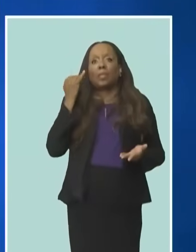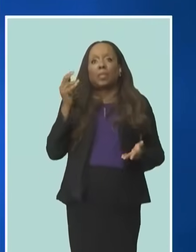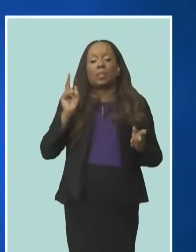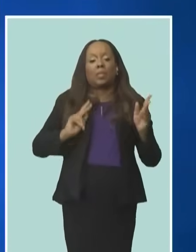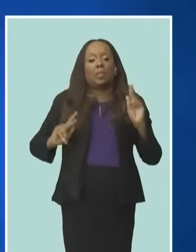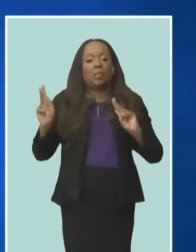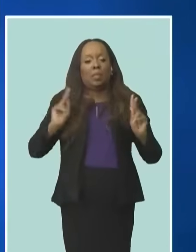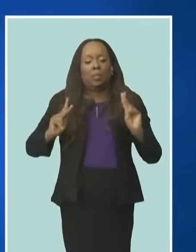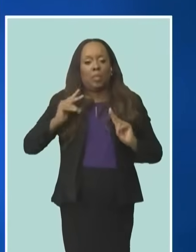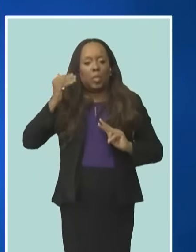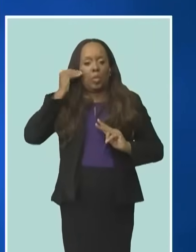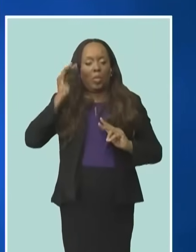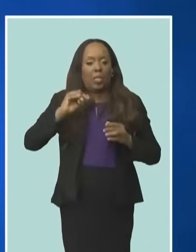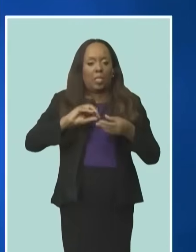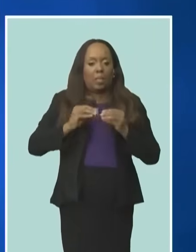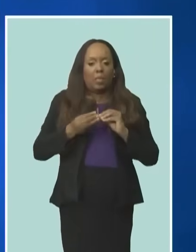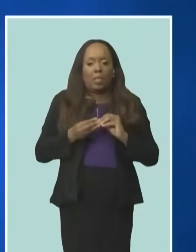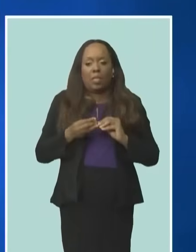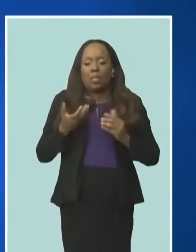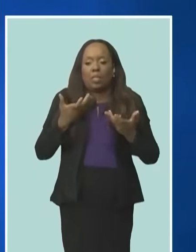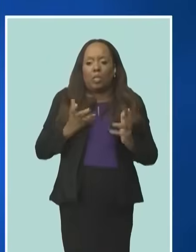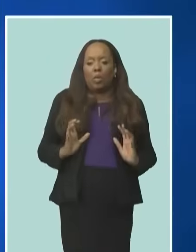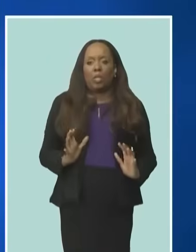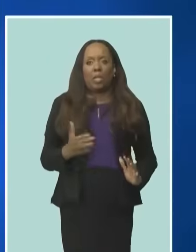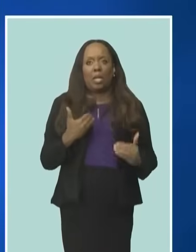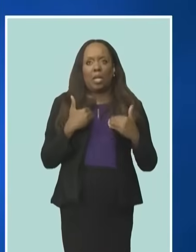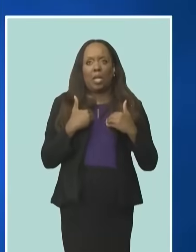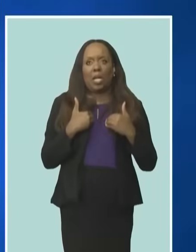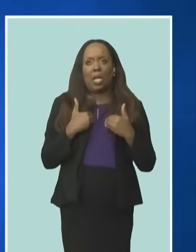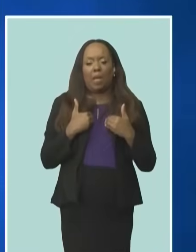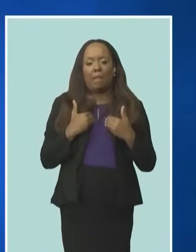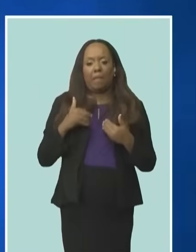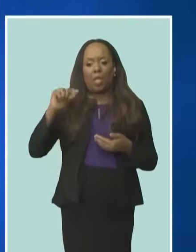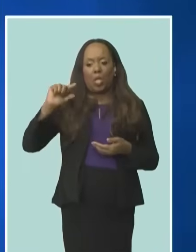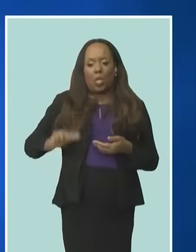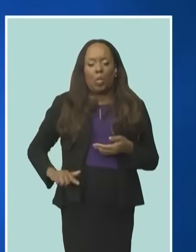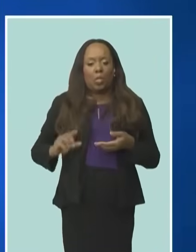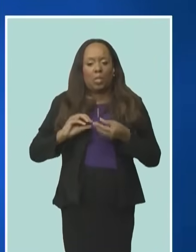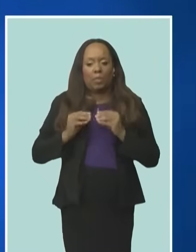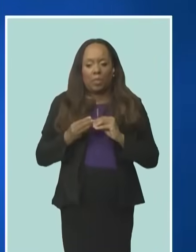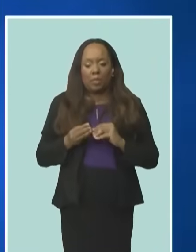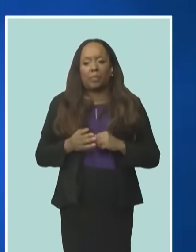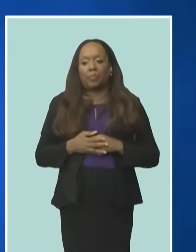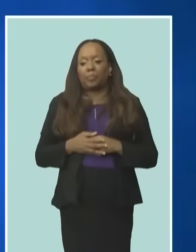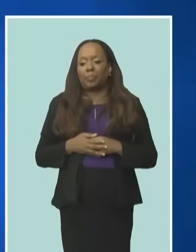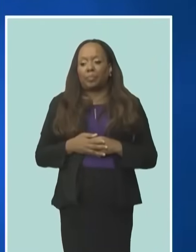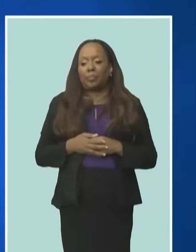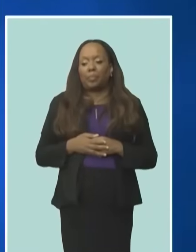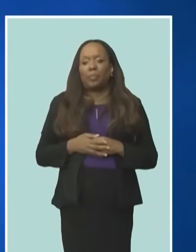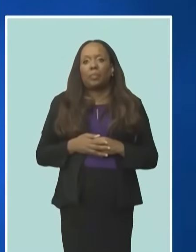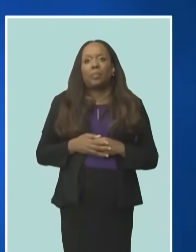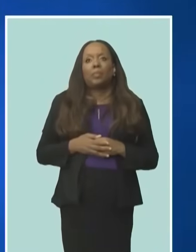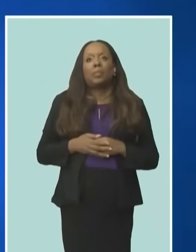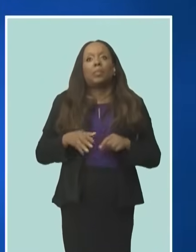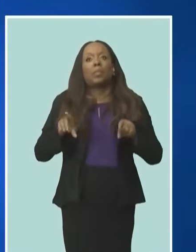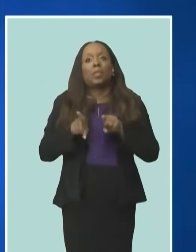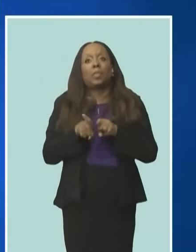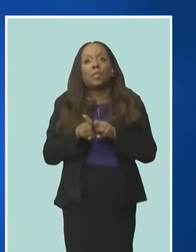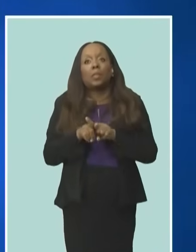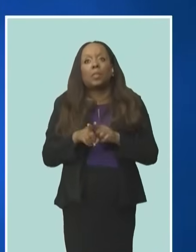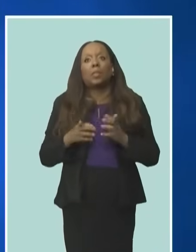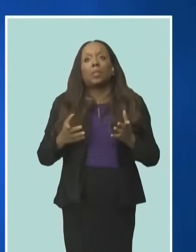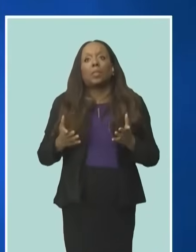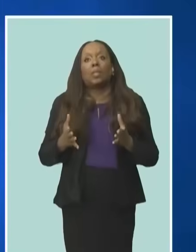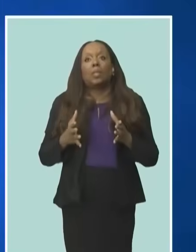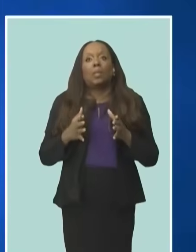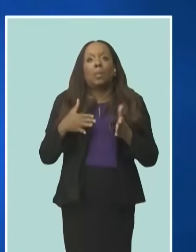they tend to not want to settle at a lower figure. The outgoing president says it is also taking quite a bit of time for